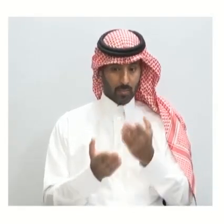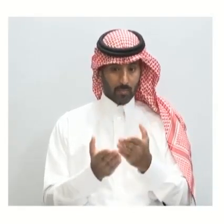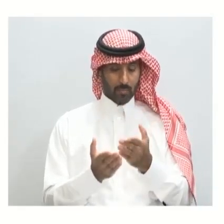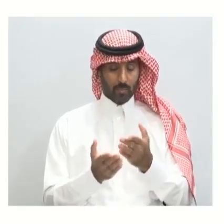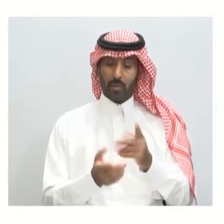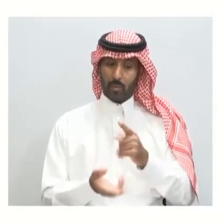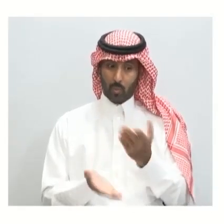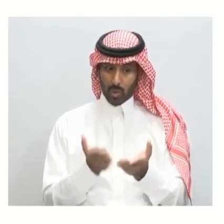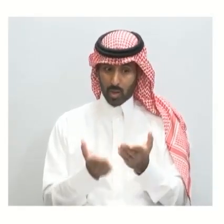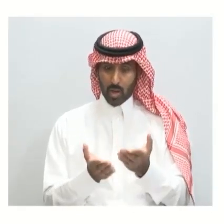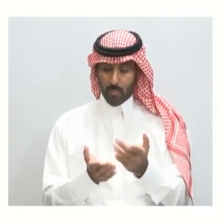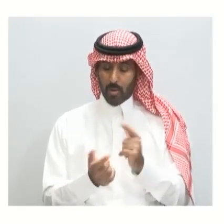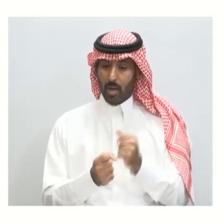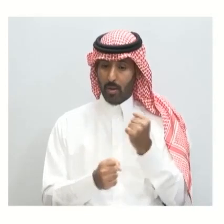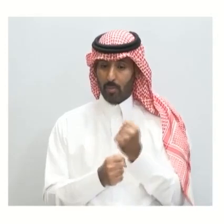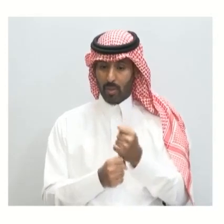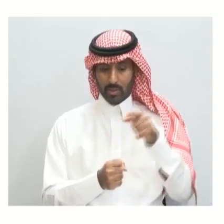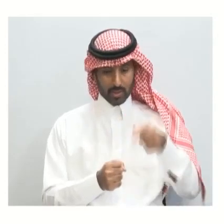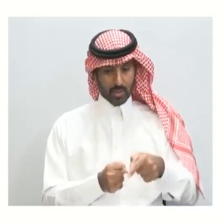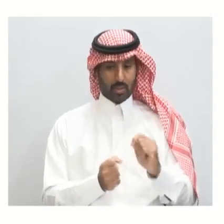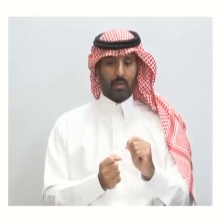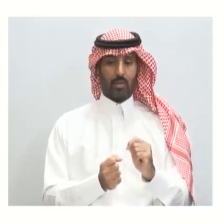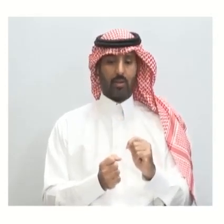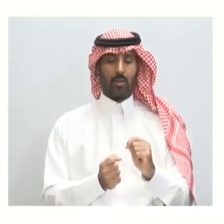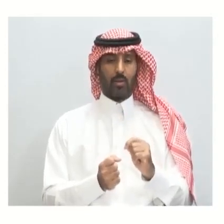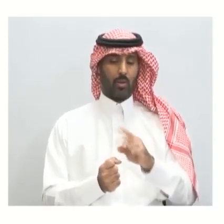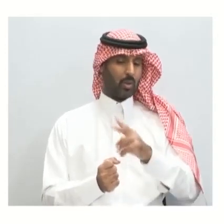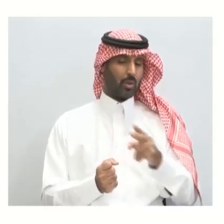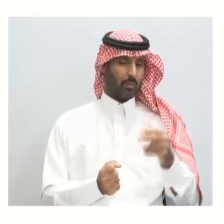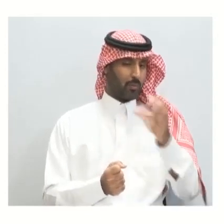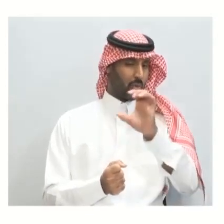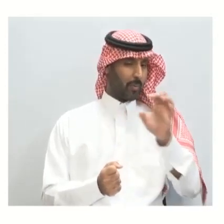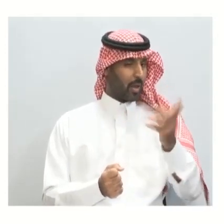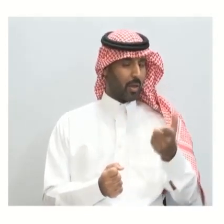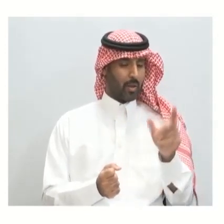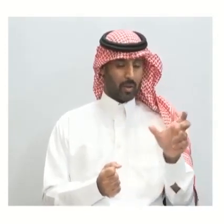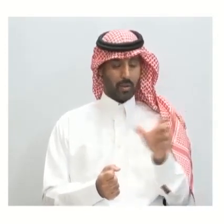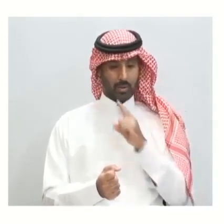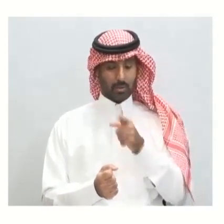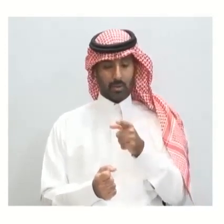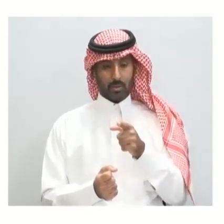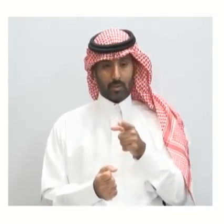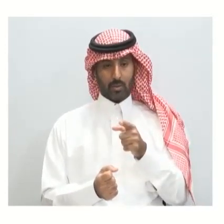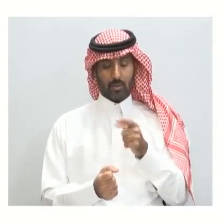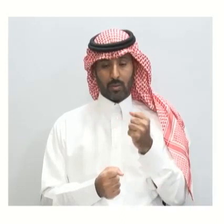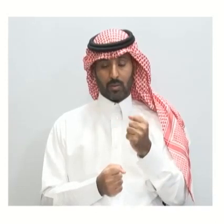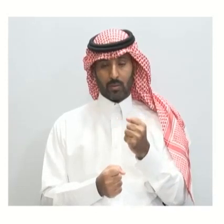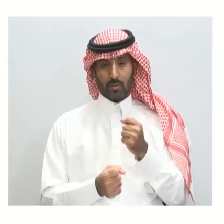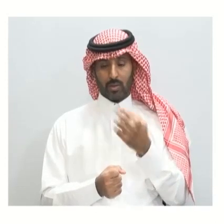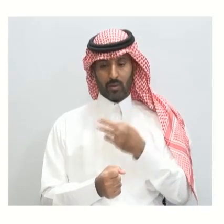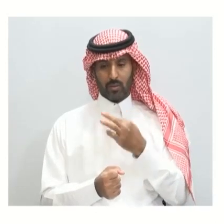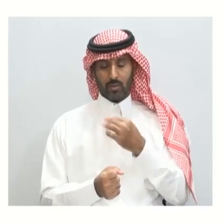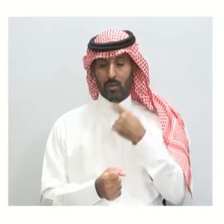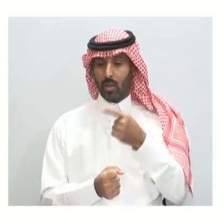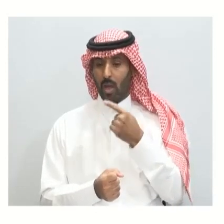present progressive, we explained what we had, the difference in structure, and also we said that we can use the present progressive to